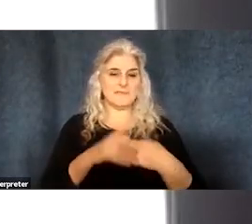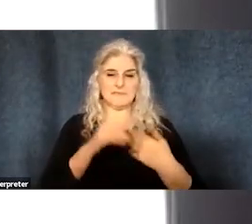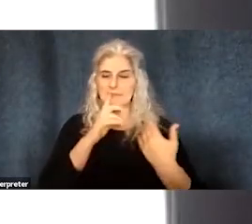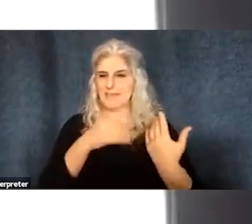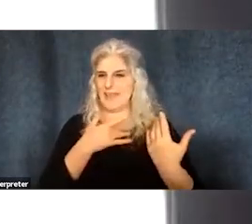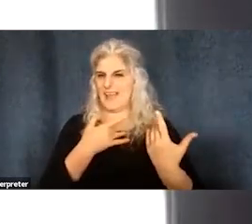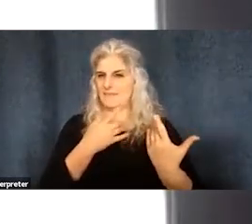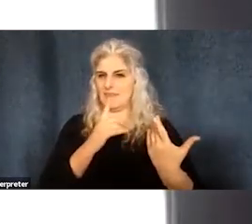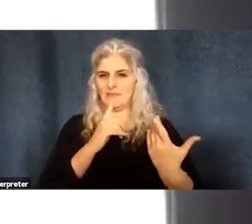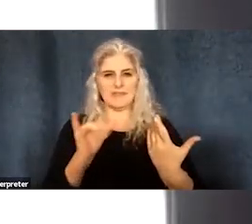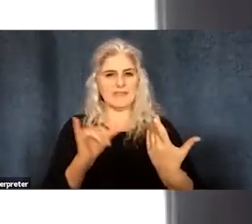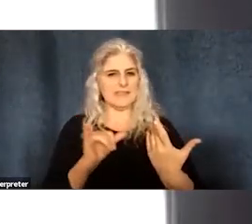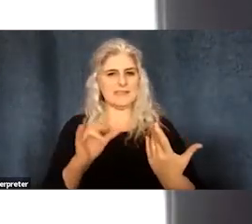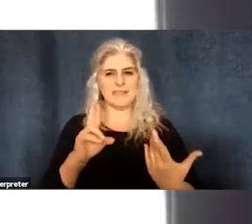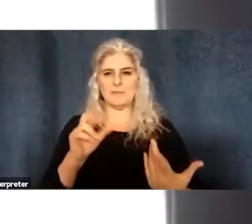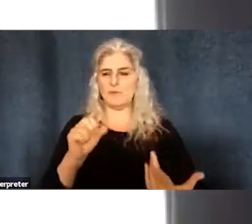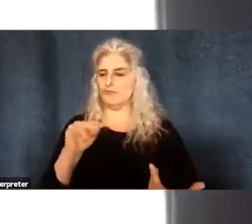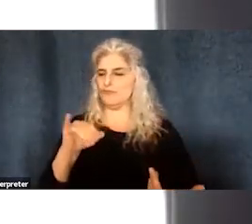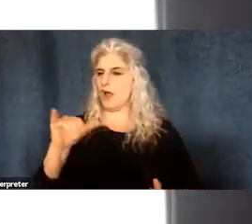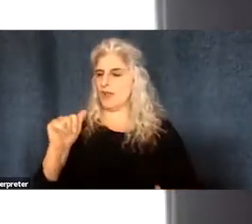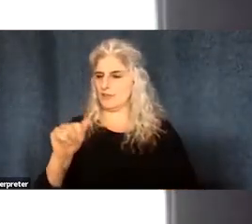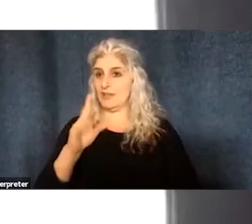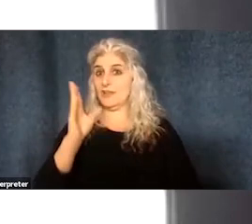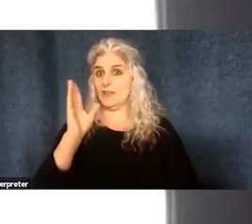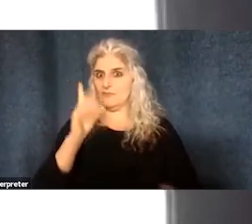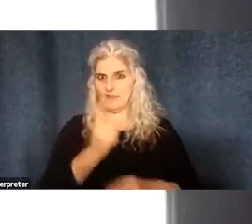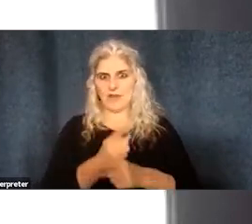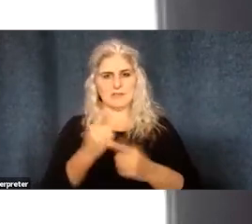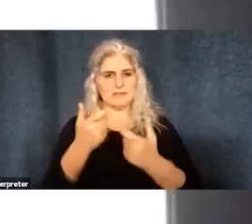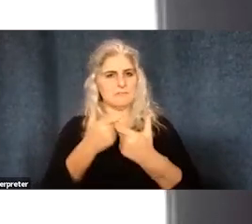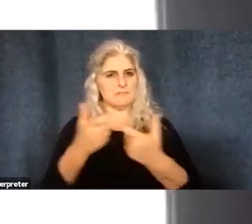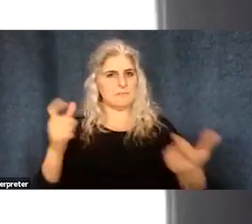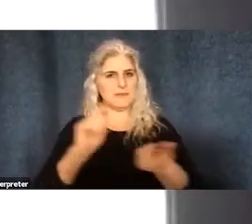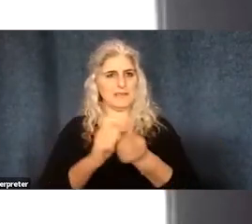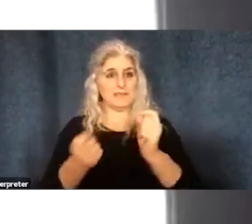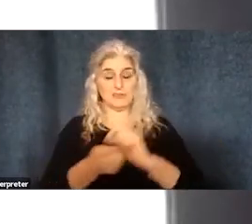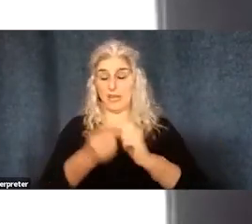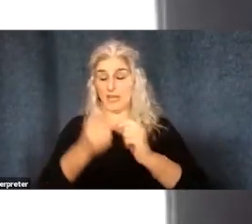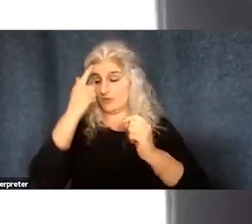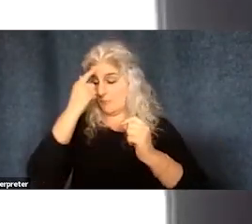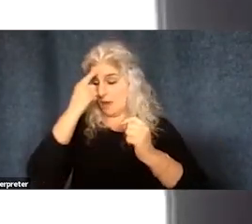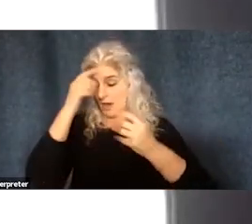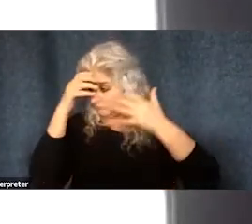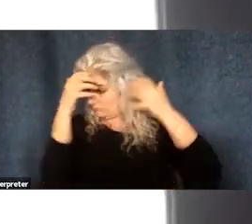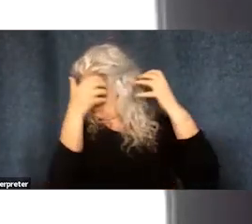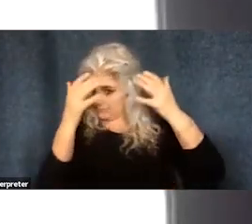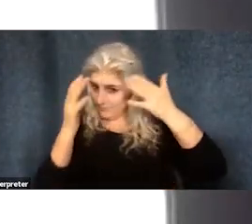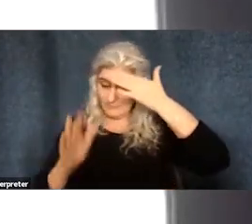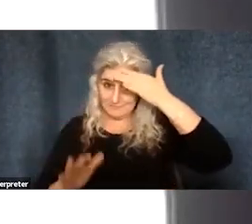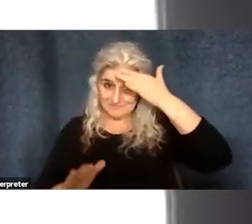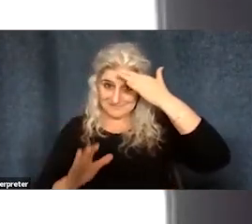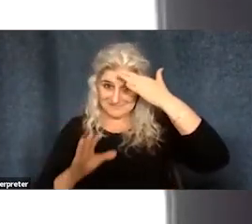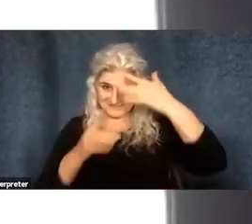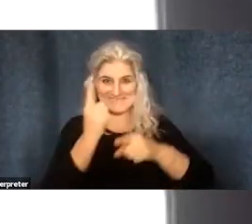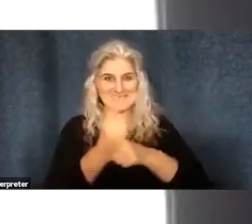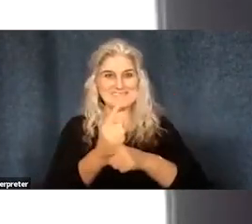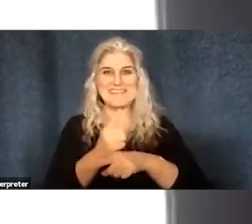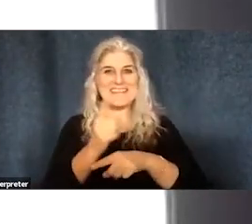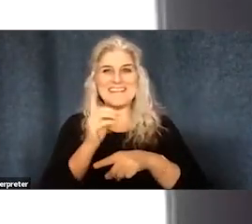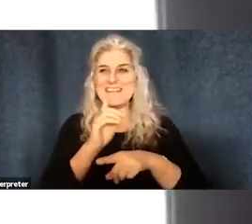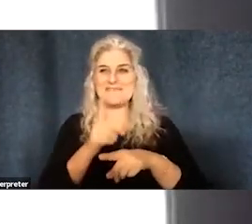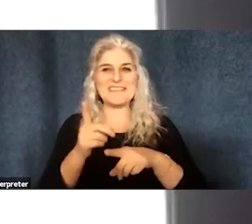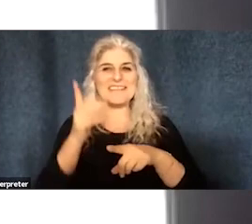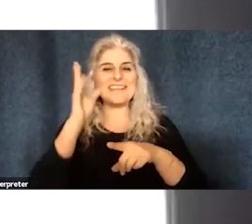with Rania that, but it's a big change of mindset to think that the core is not the